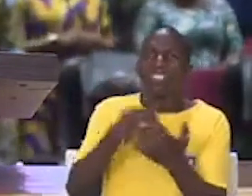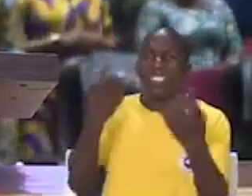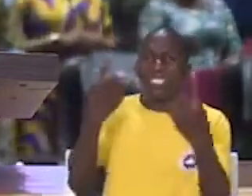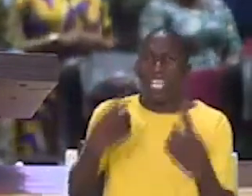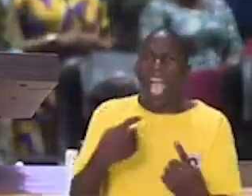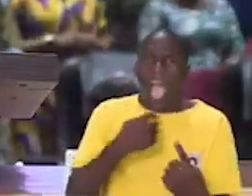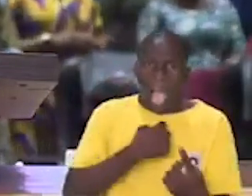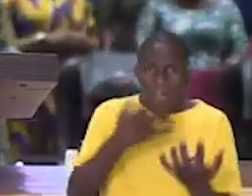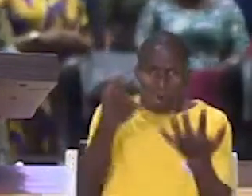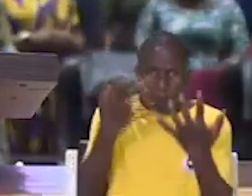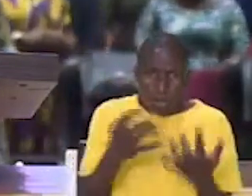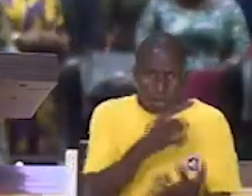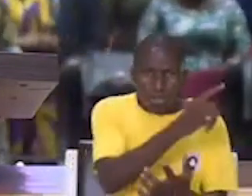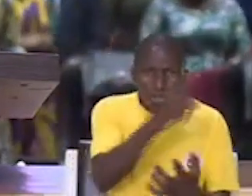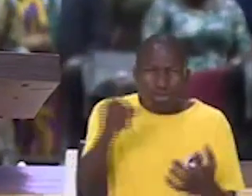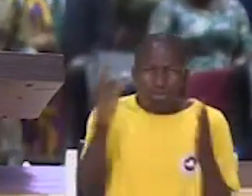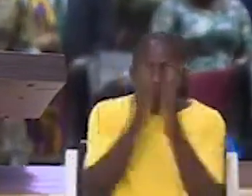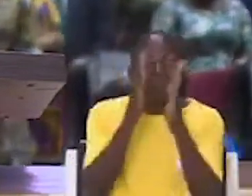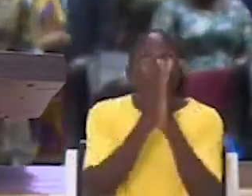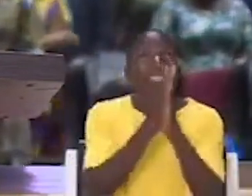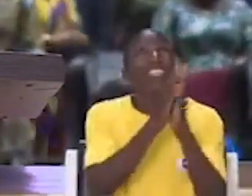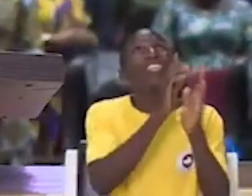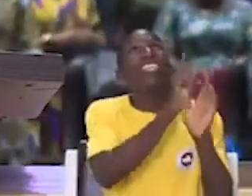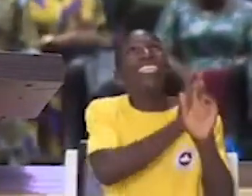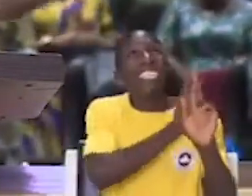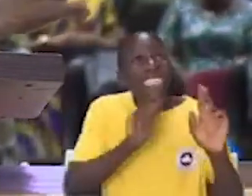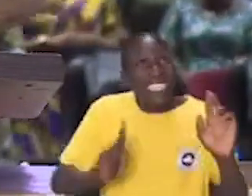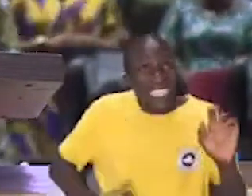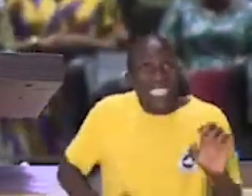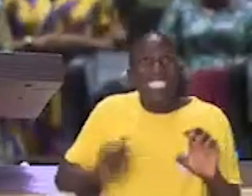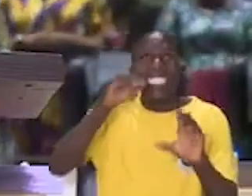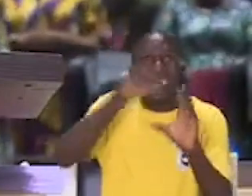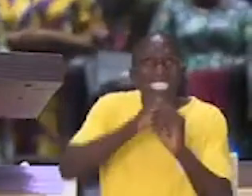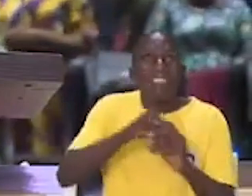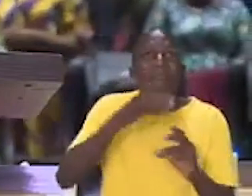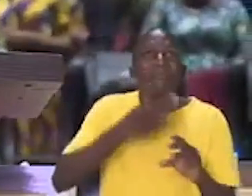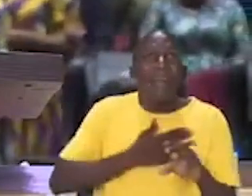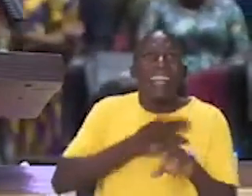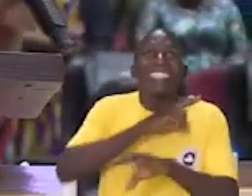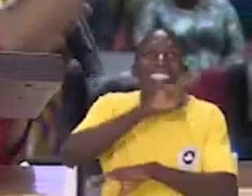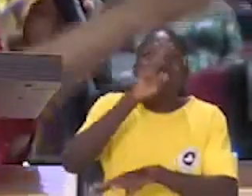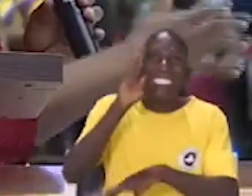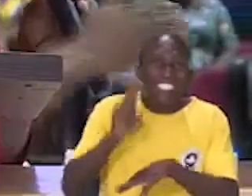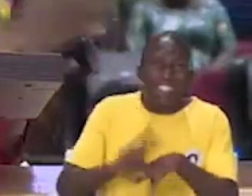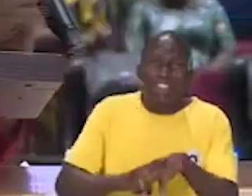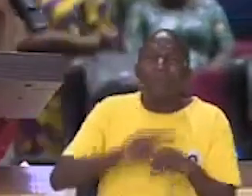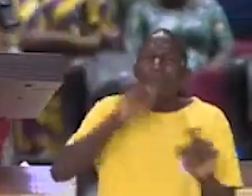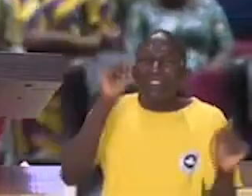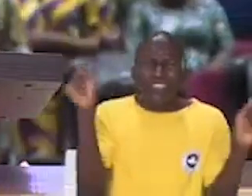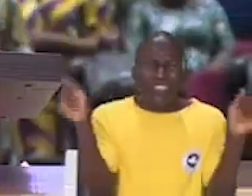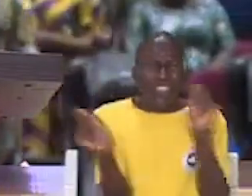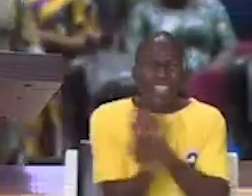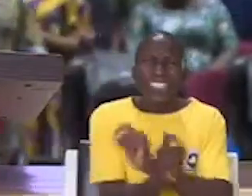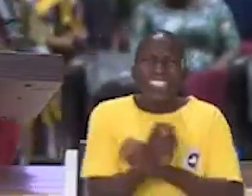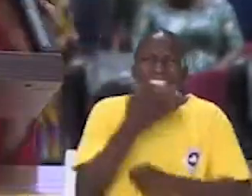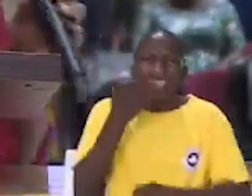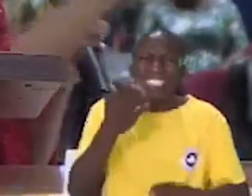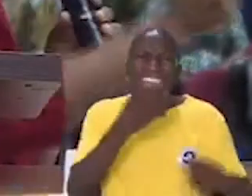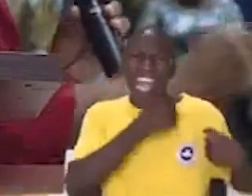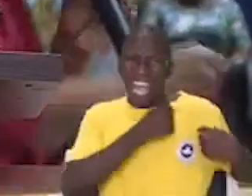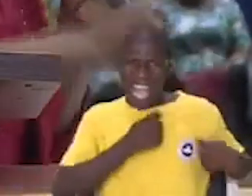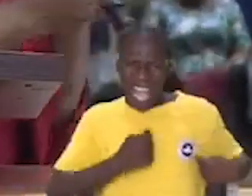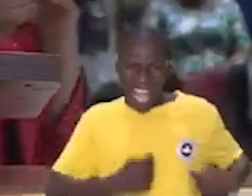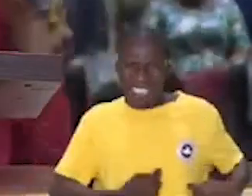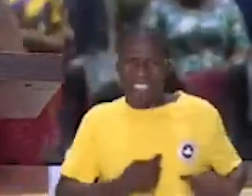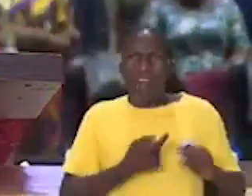please, the kings in my nation, turn their hearts from the wrong direction. Turn